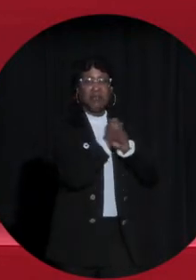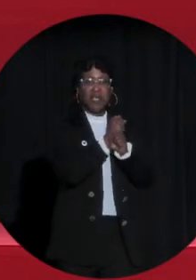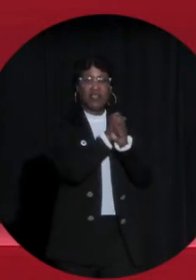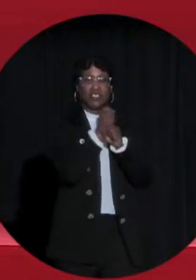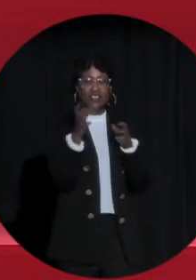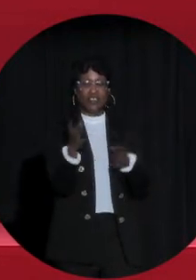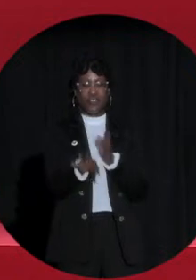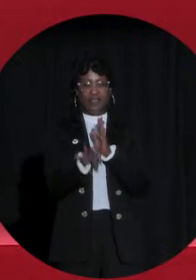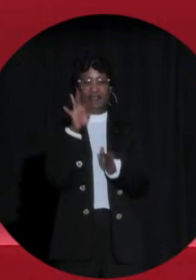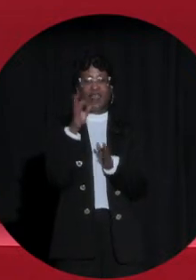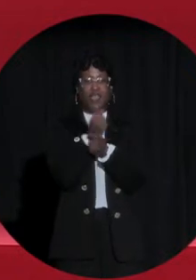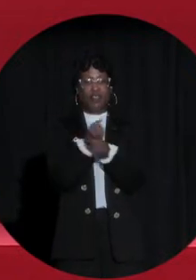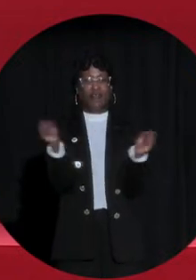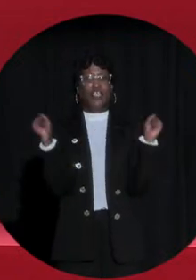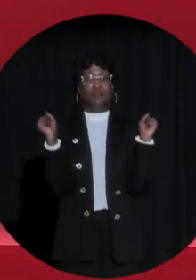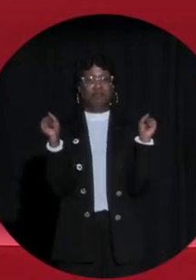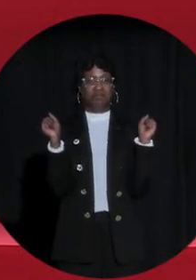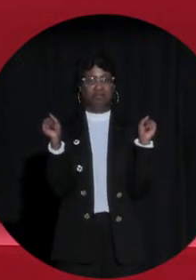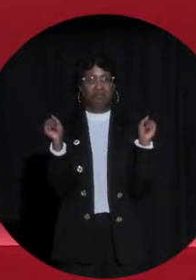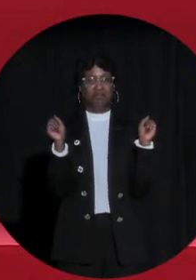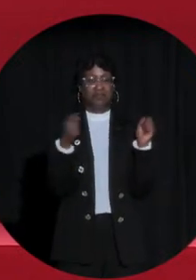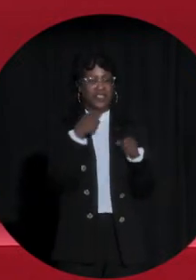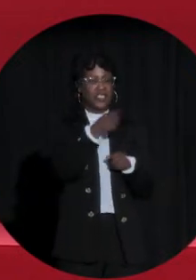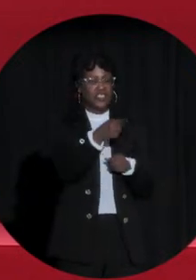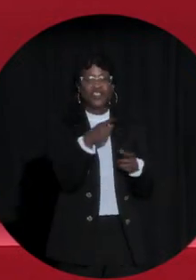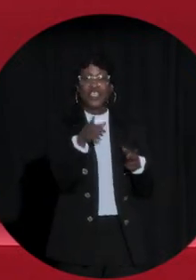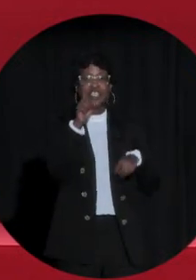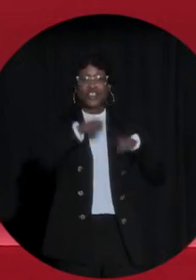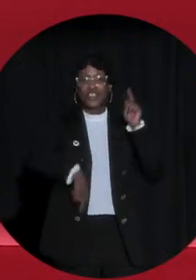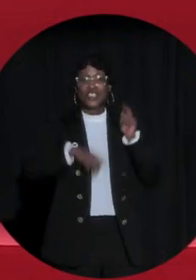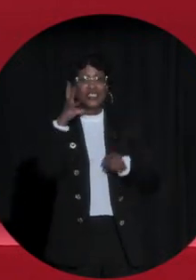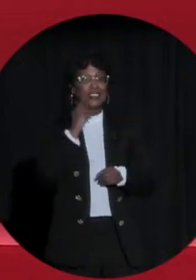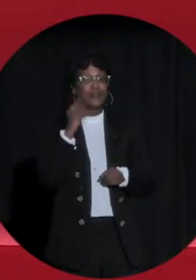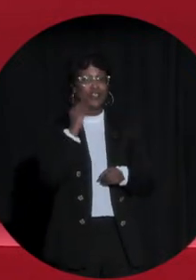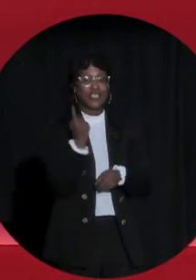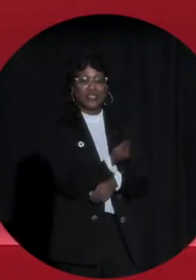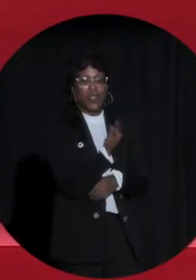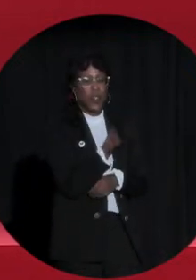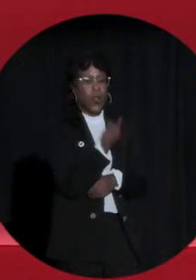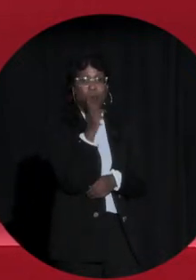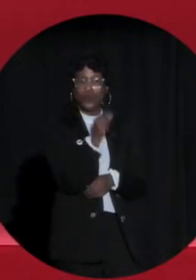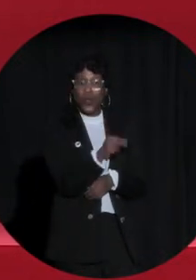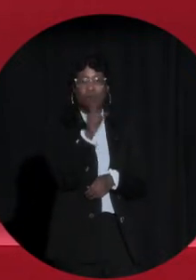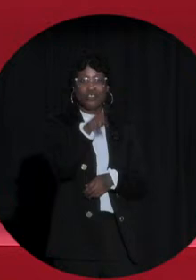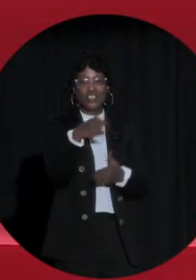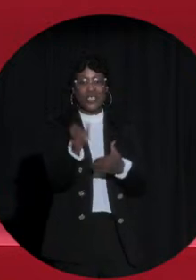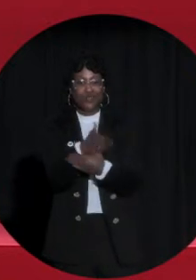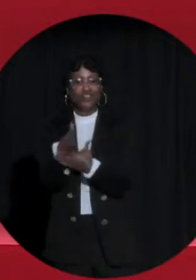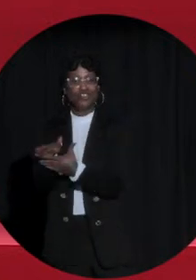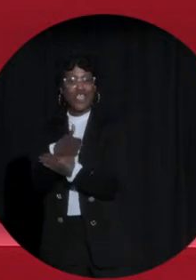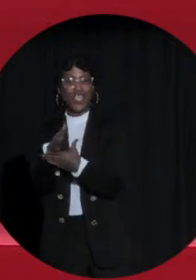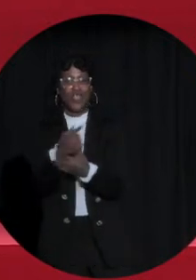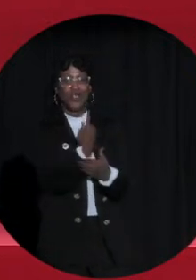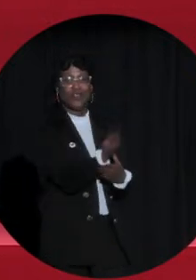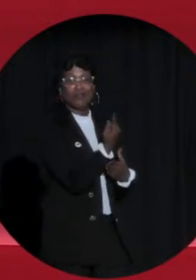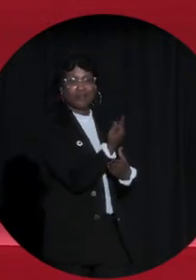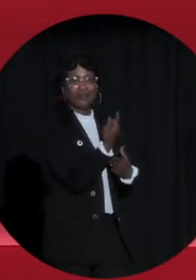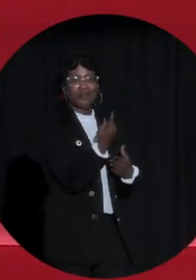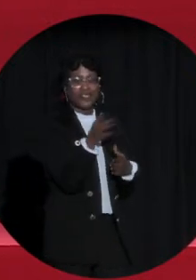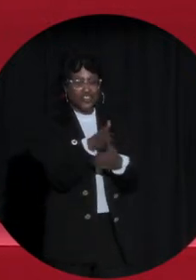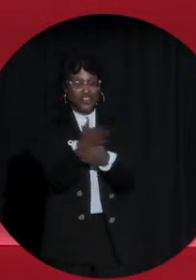to experience freedom alone. She had to share it with someone else. She didn't achieve all she did through